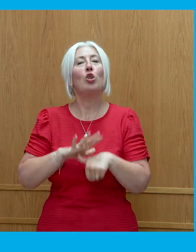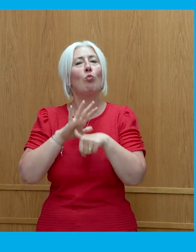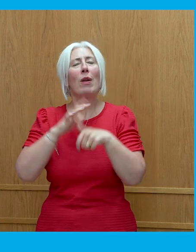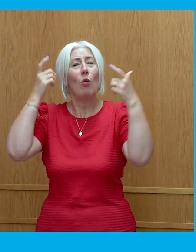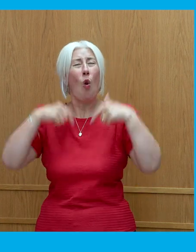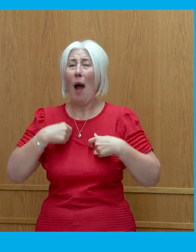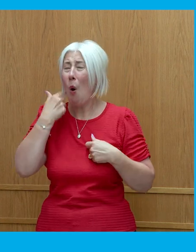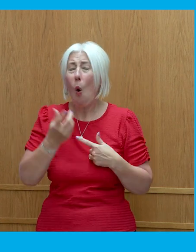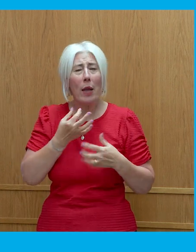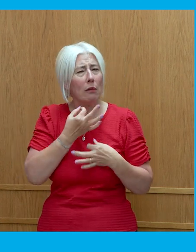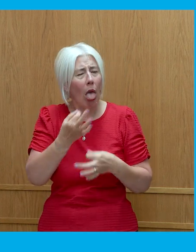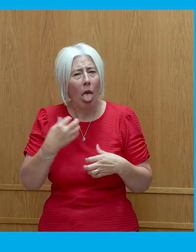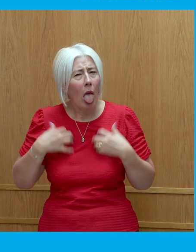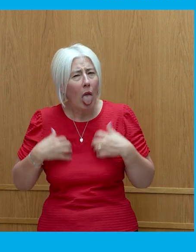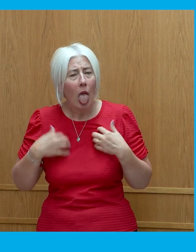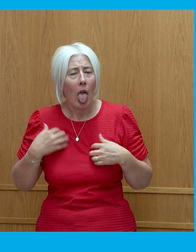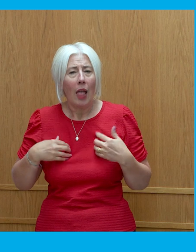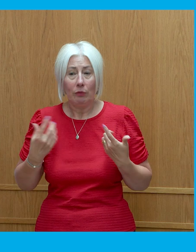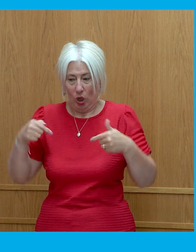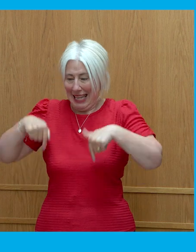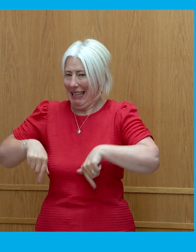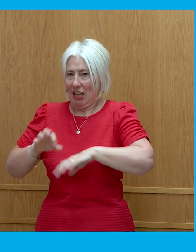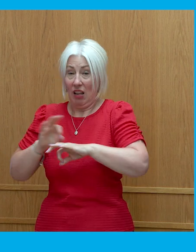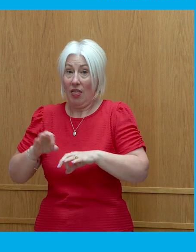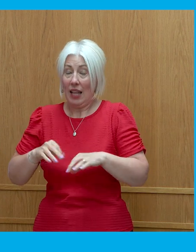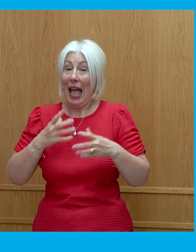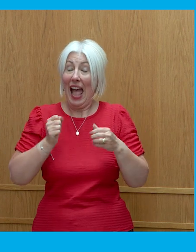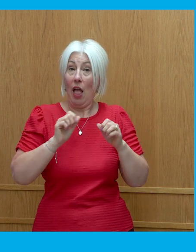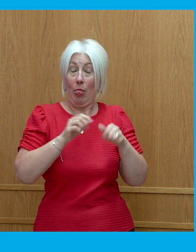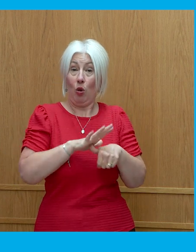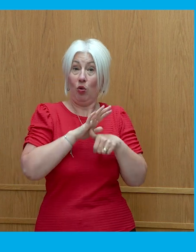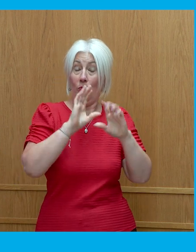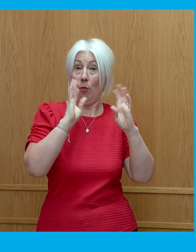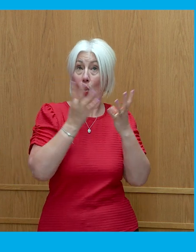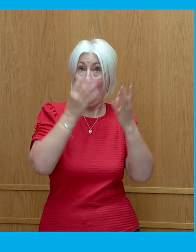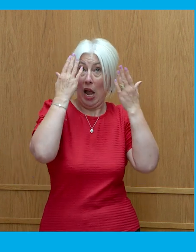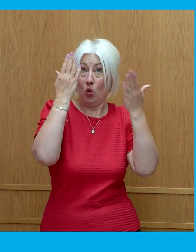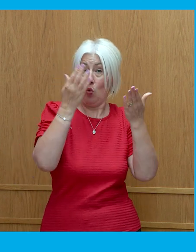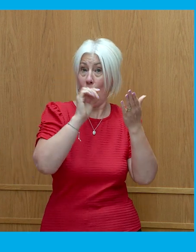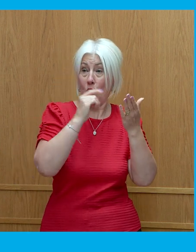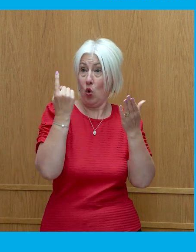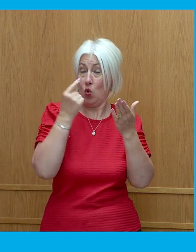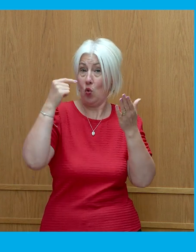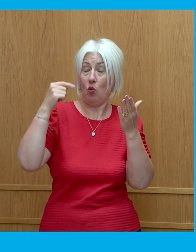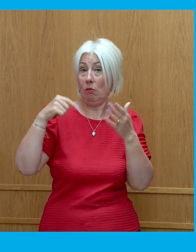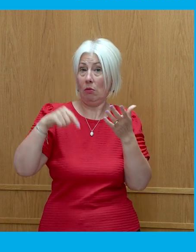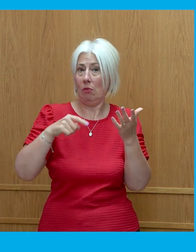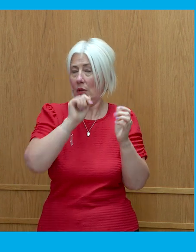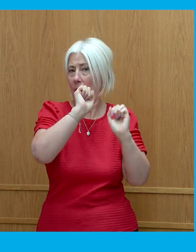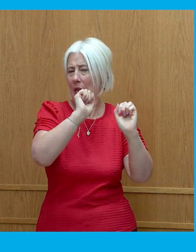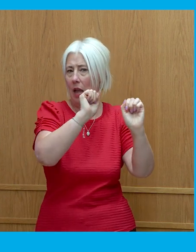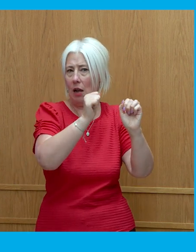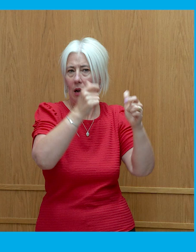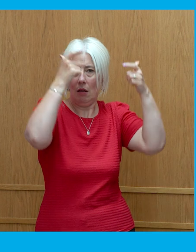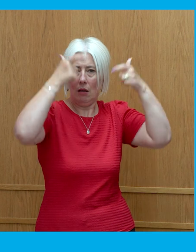me. We have a UK Supreme Court, but I couldn't even tell you who's on it. Whereas in the US, the Supreme Court justices